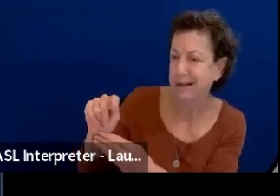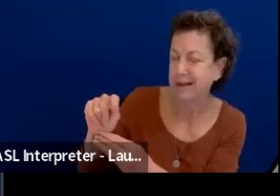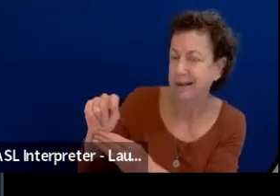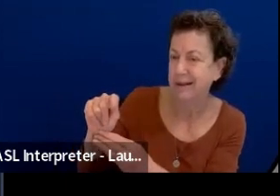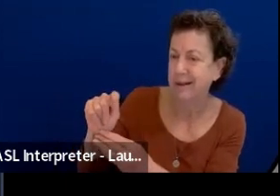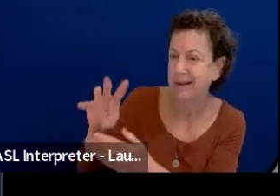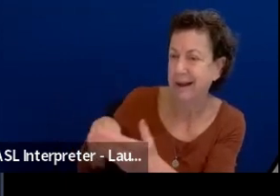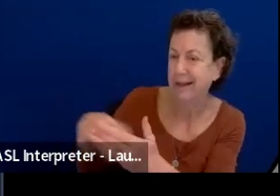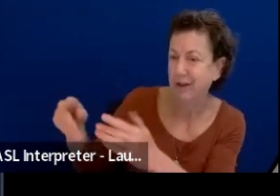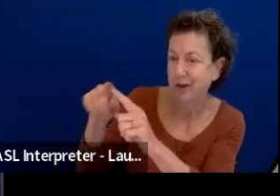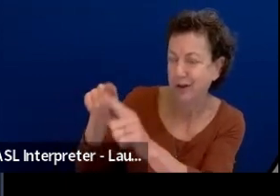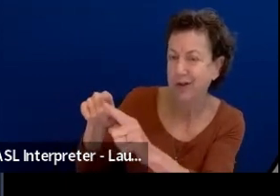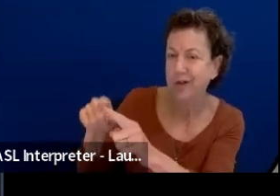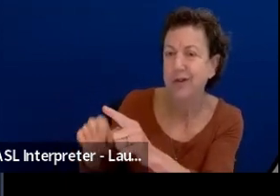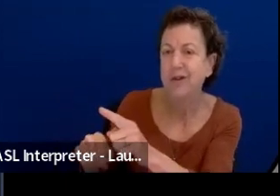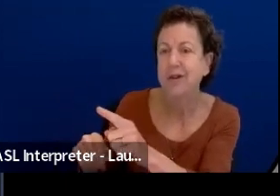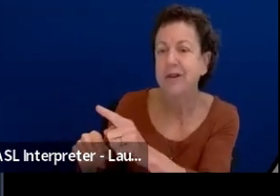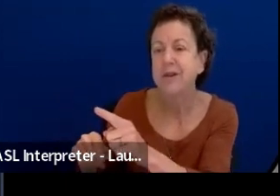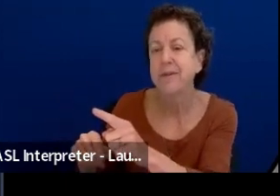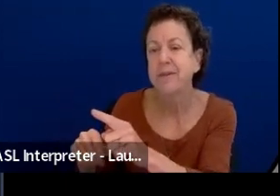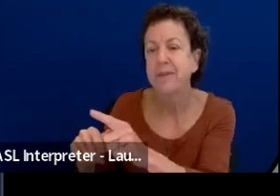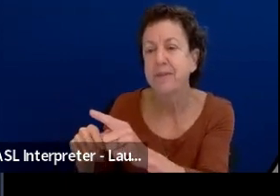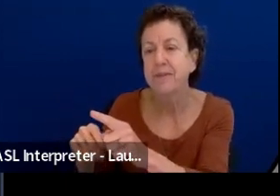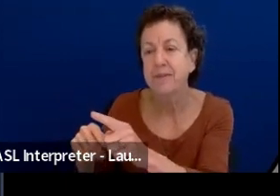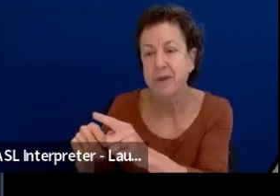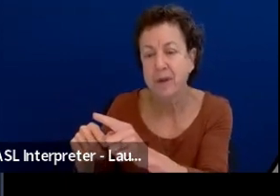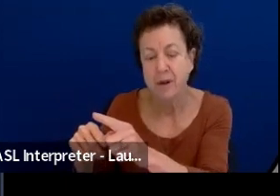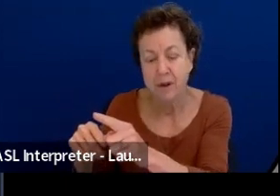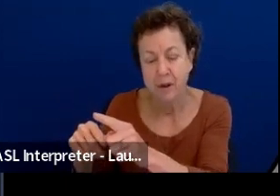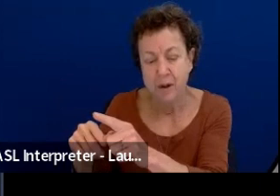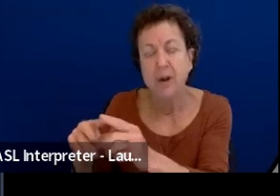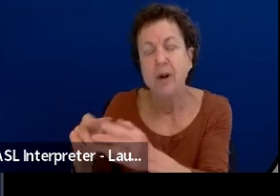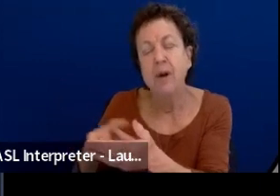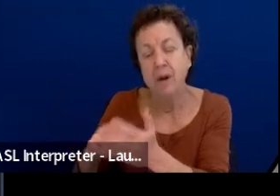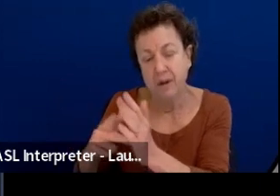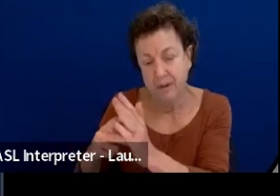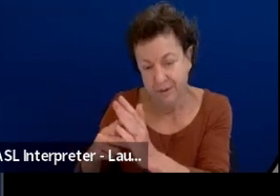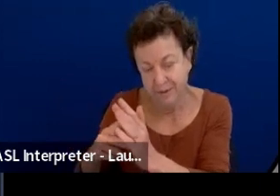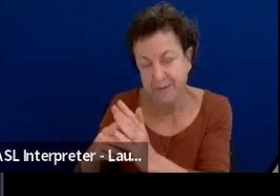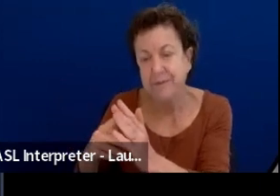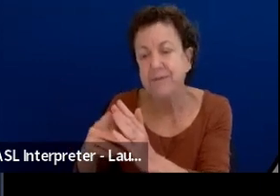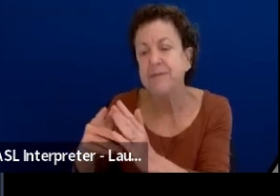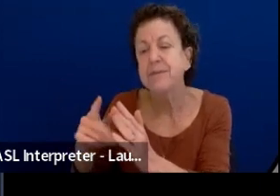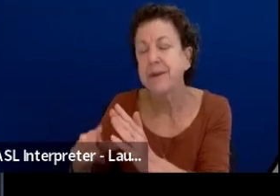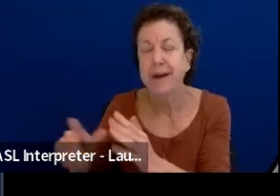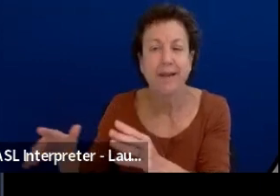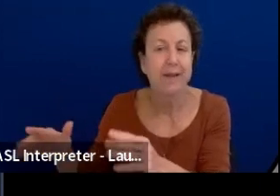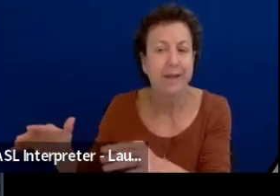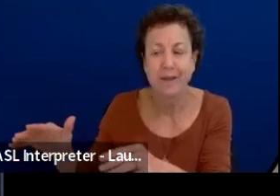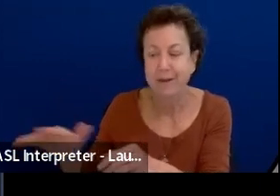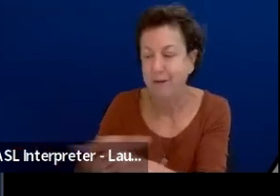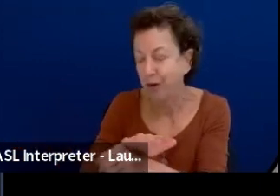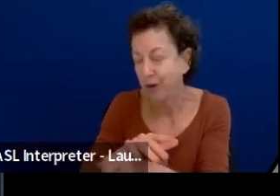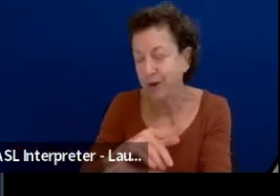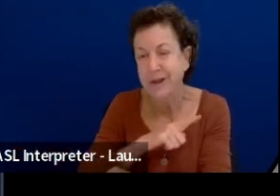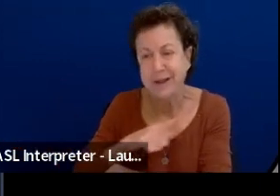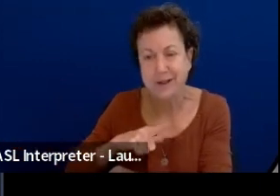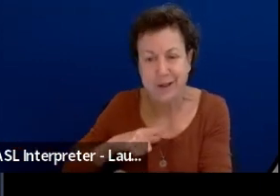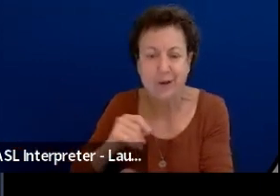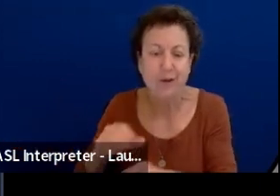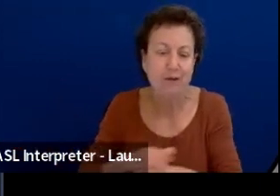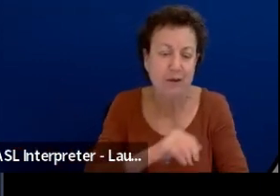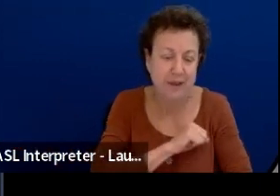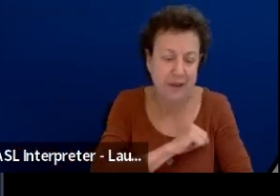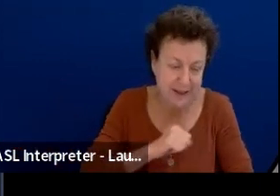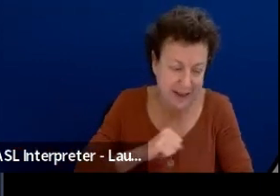And what that does is it allows the entire chamber, when they come